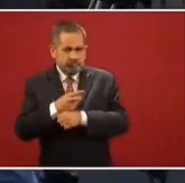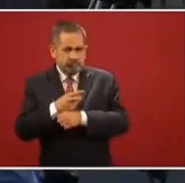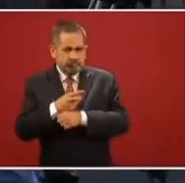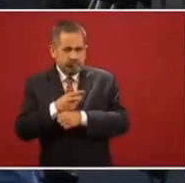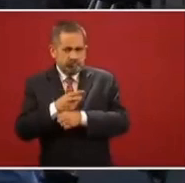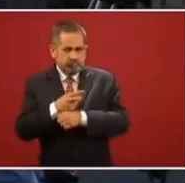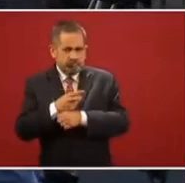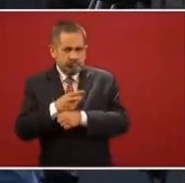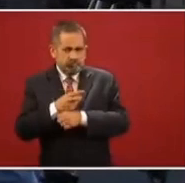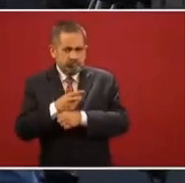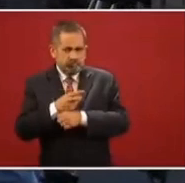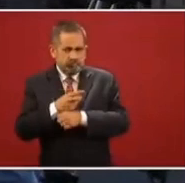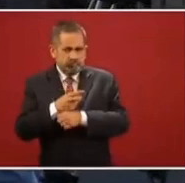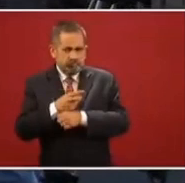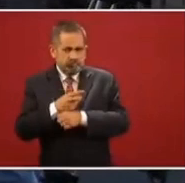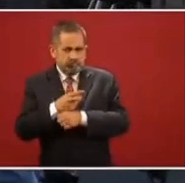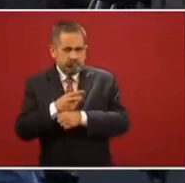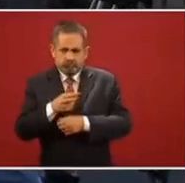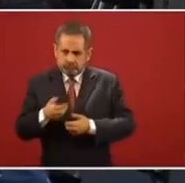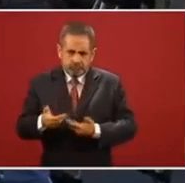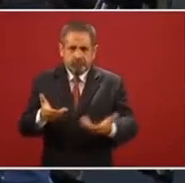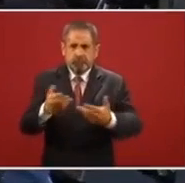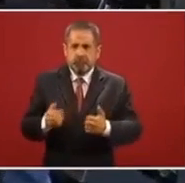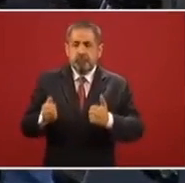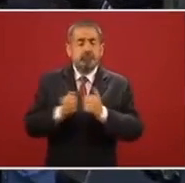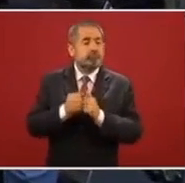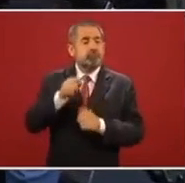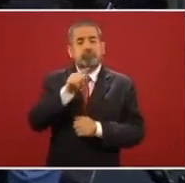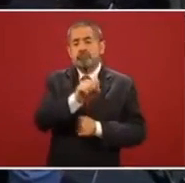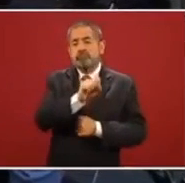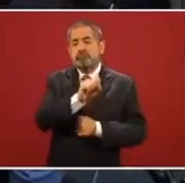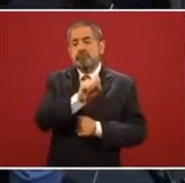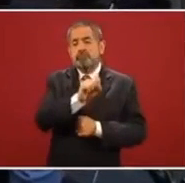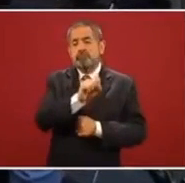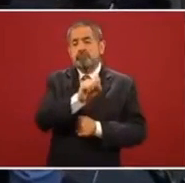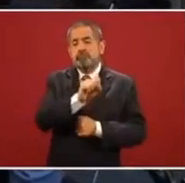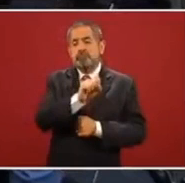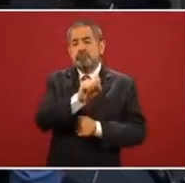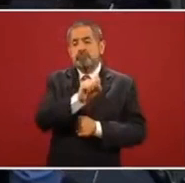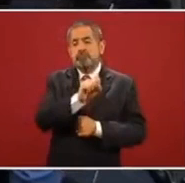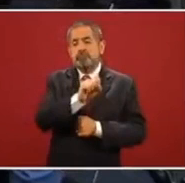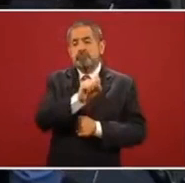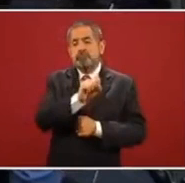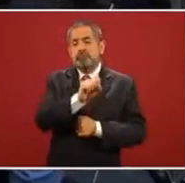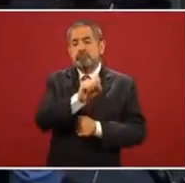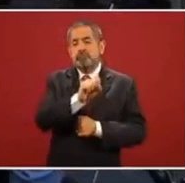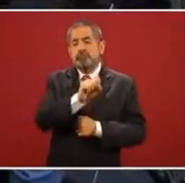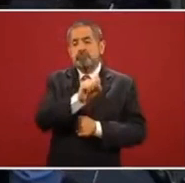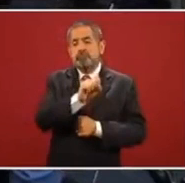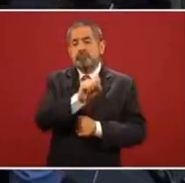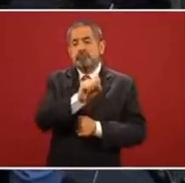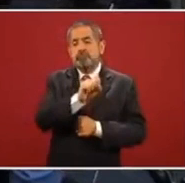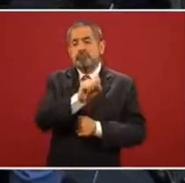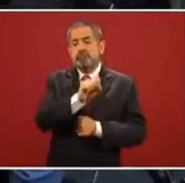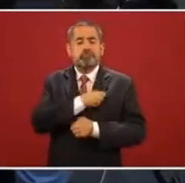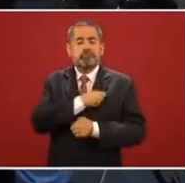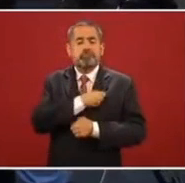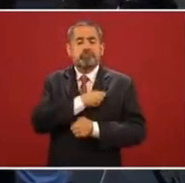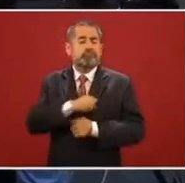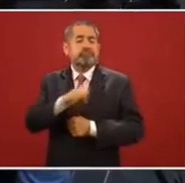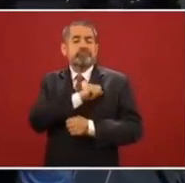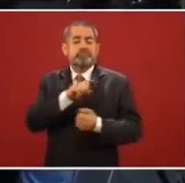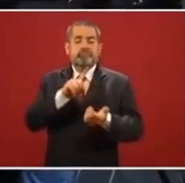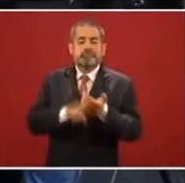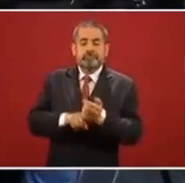course with the technical orientation autoridad sanitaria número dos, by the Sanitation Department number 2, que es